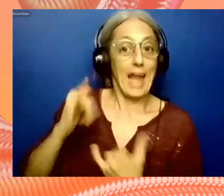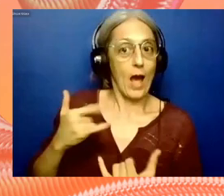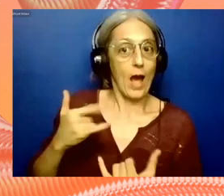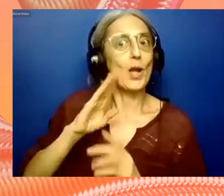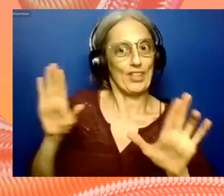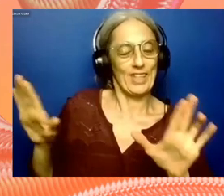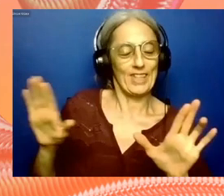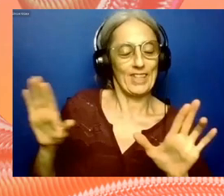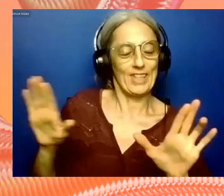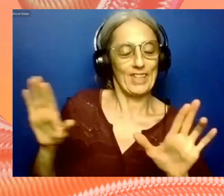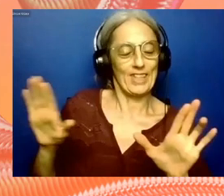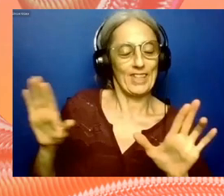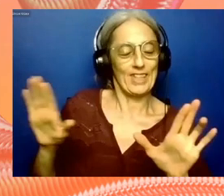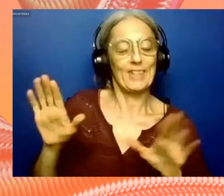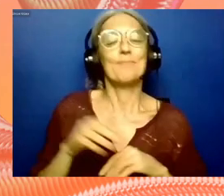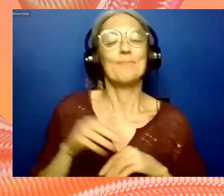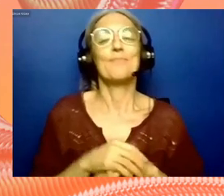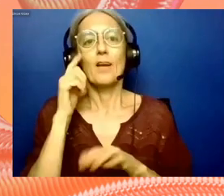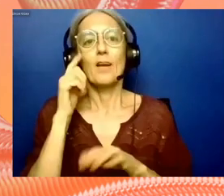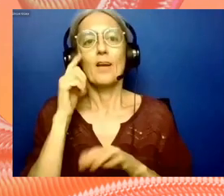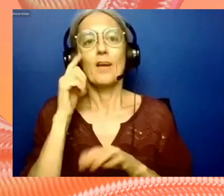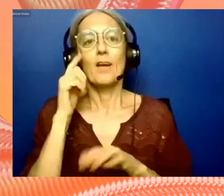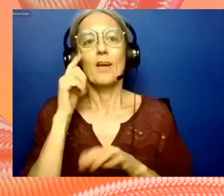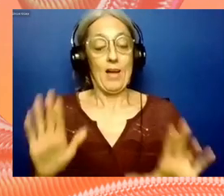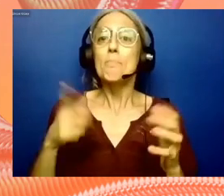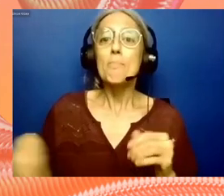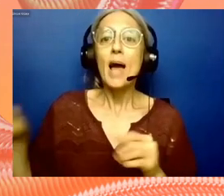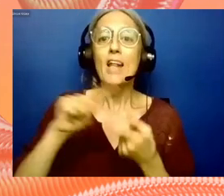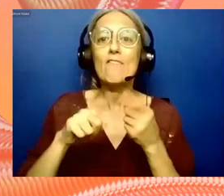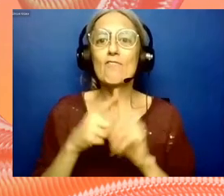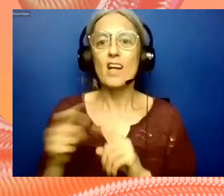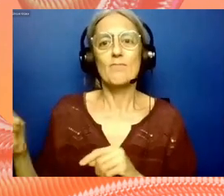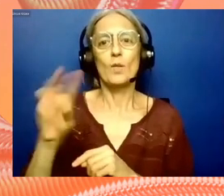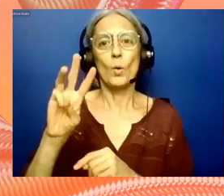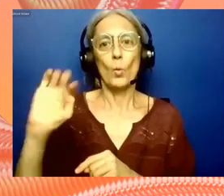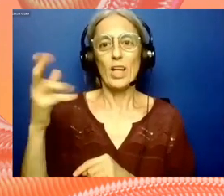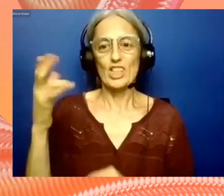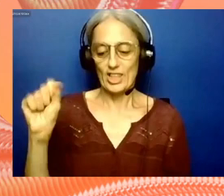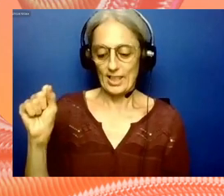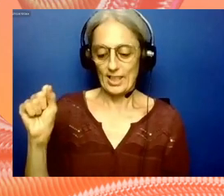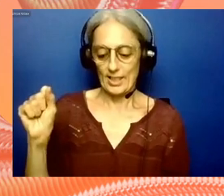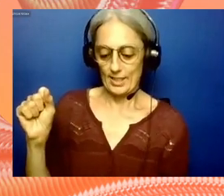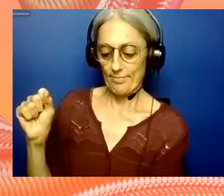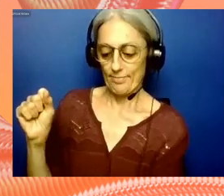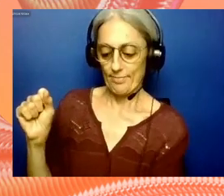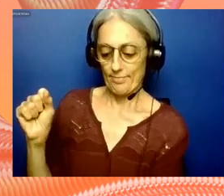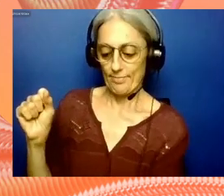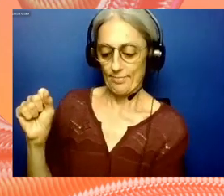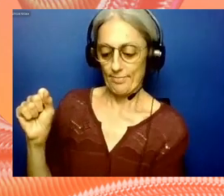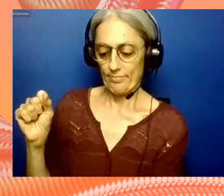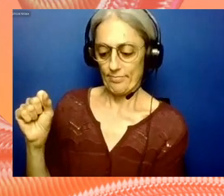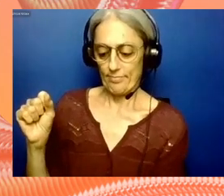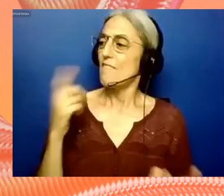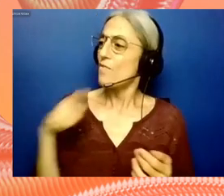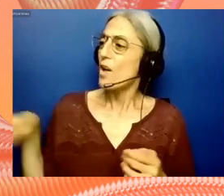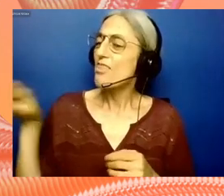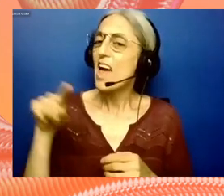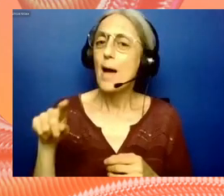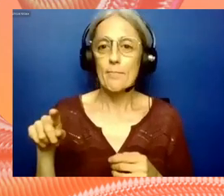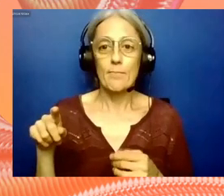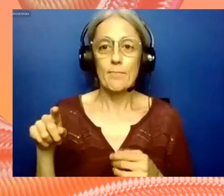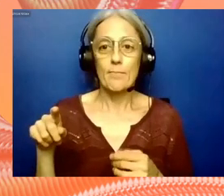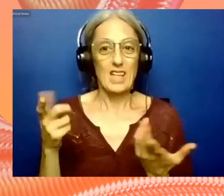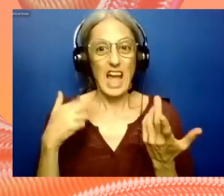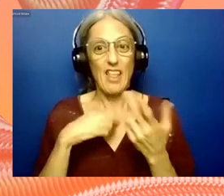But on behalf of all of my witch friends, I'm also curious to know, like, is it okay to cast mean spells?